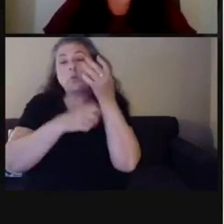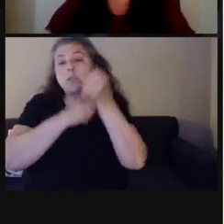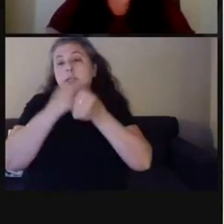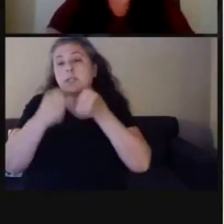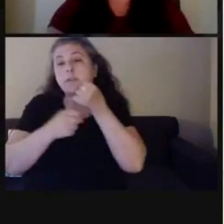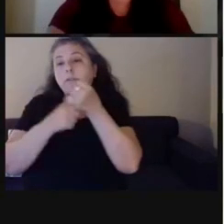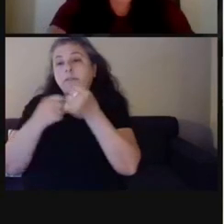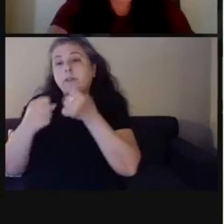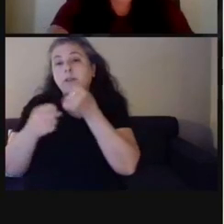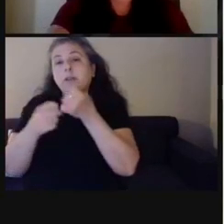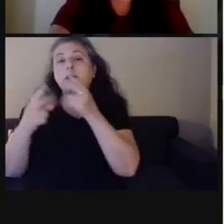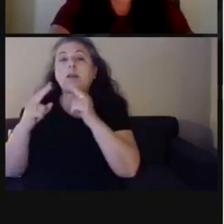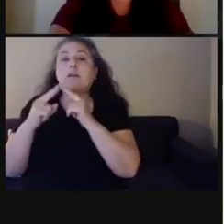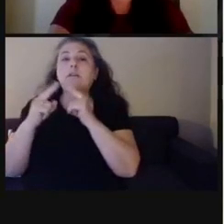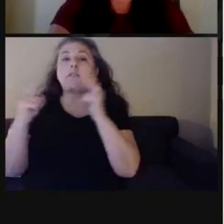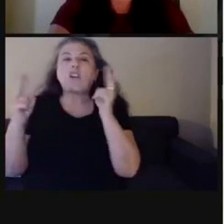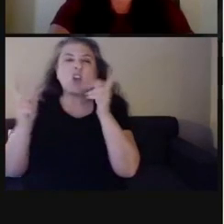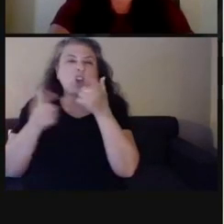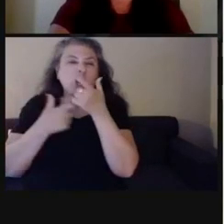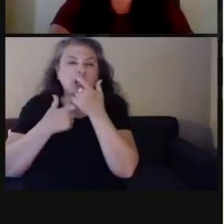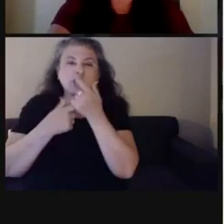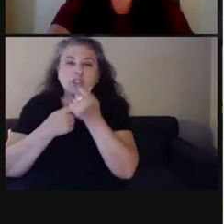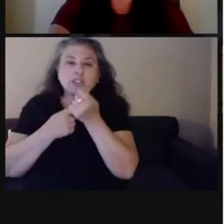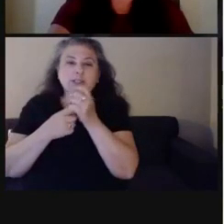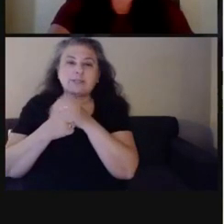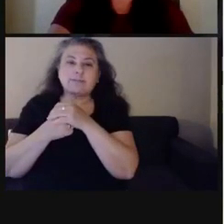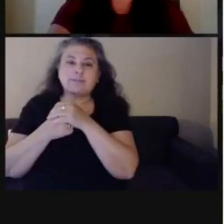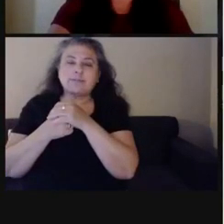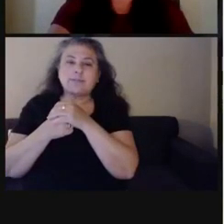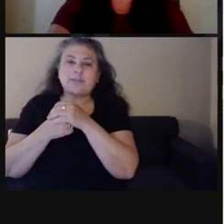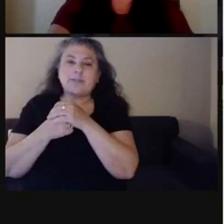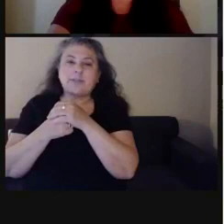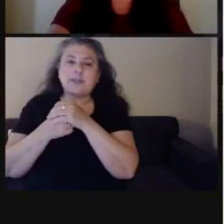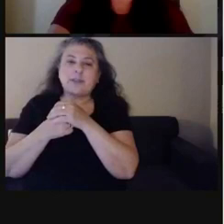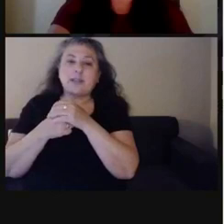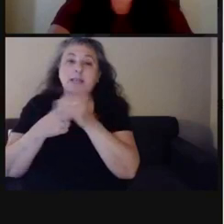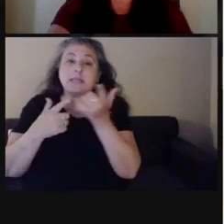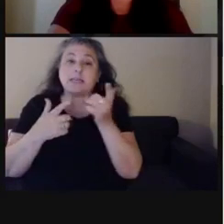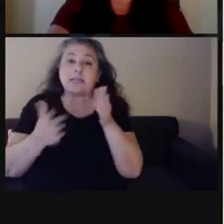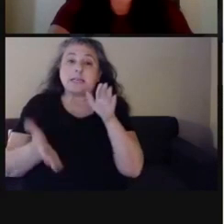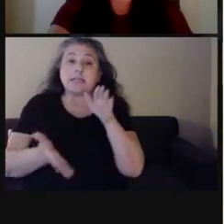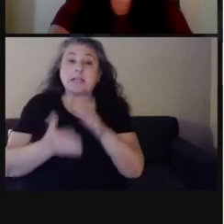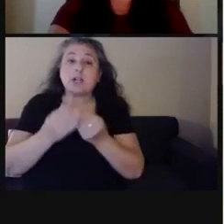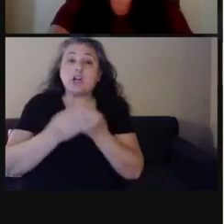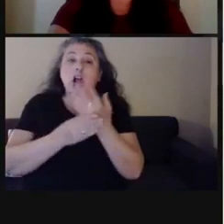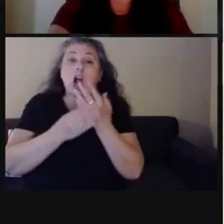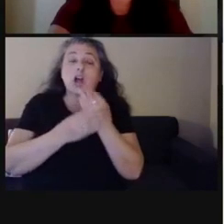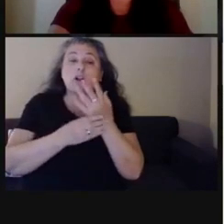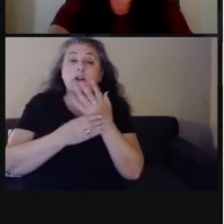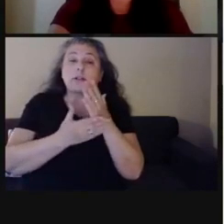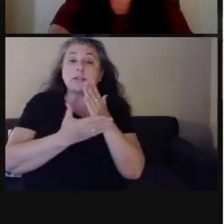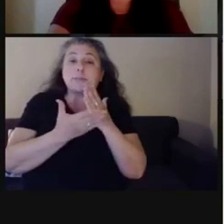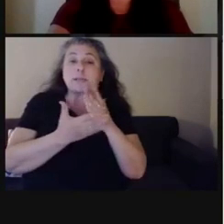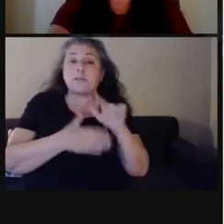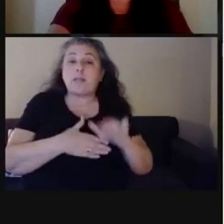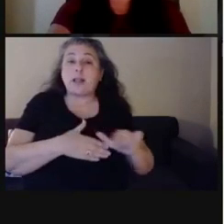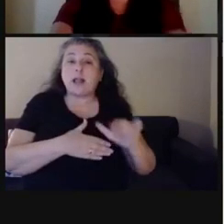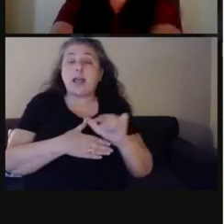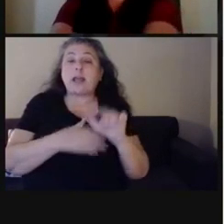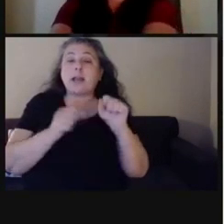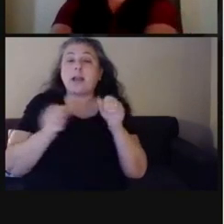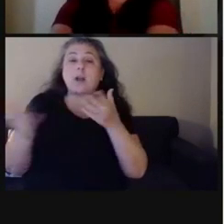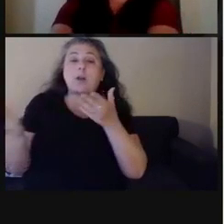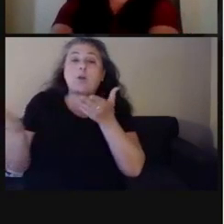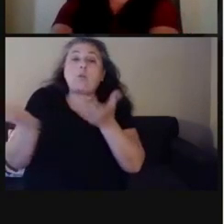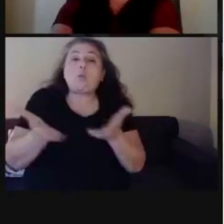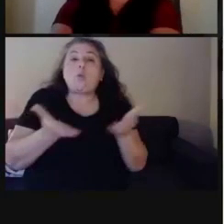very, to me, very interesting. And how this little garden, this little piece of land, can bring forth